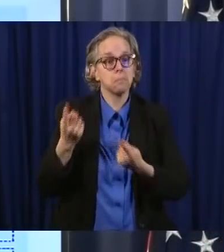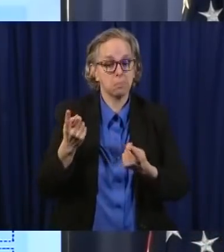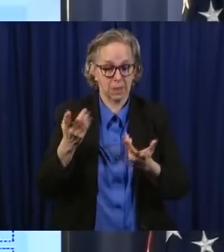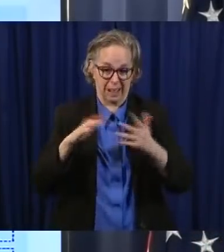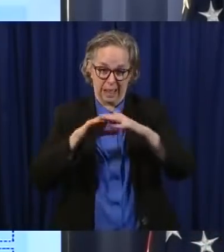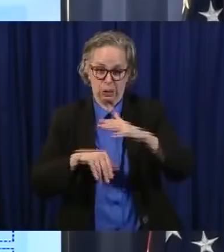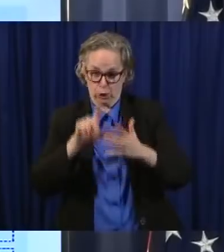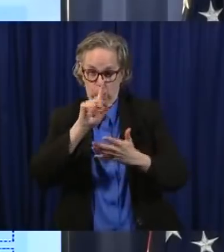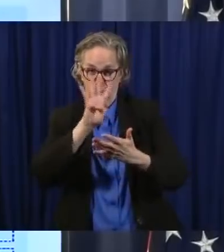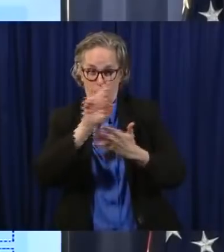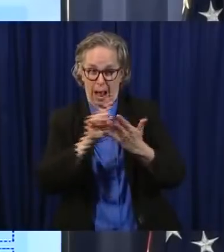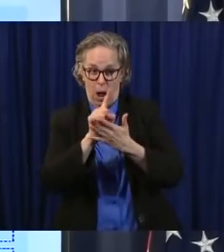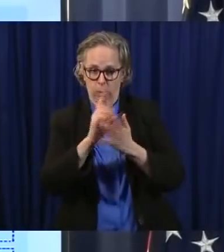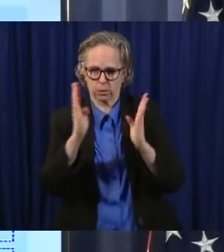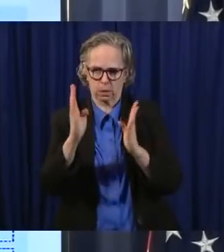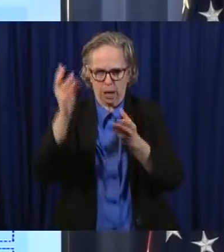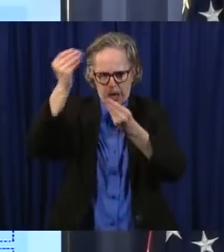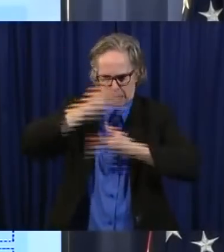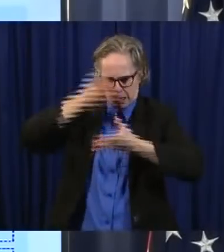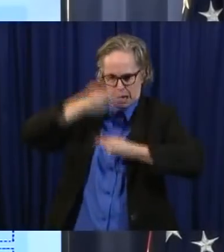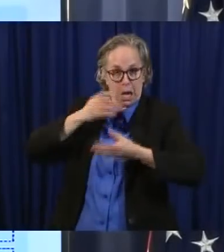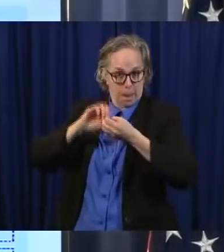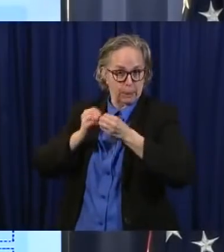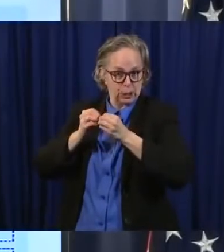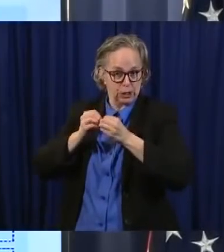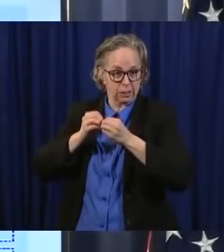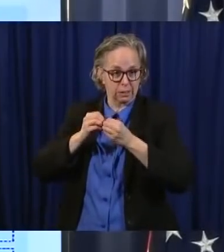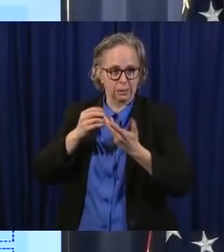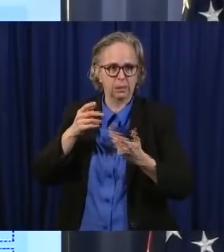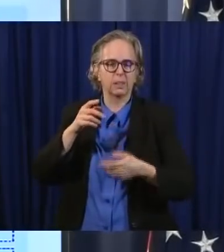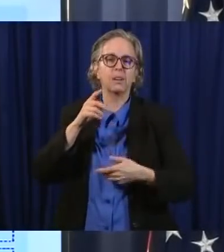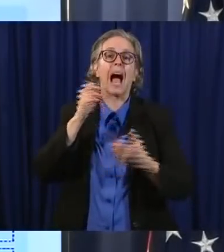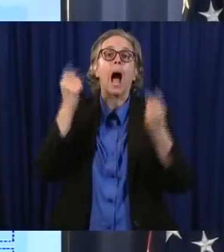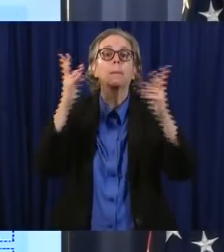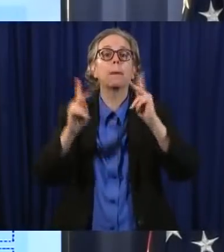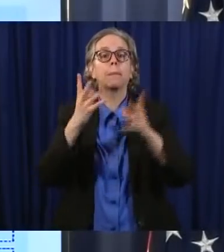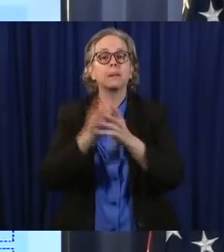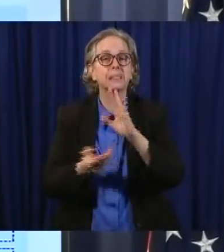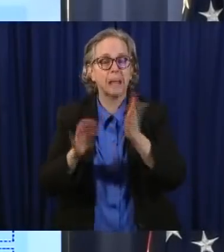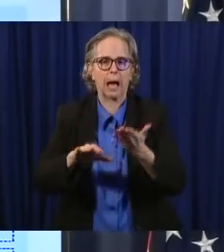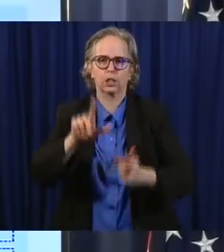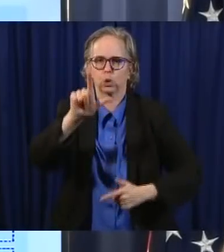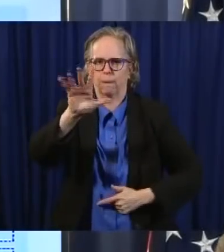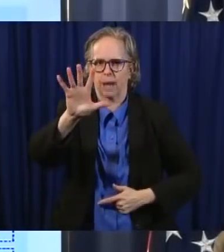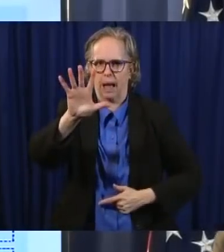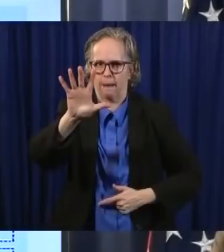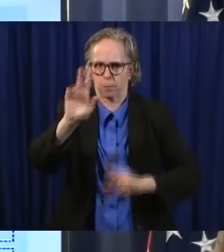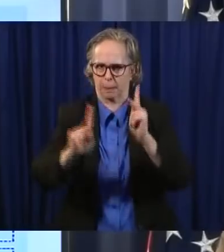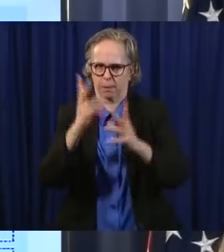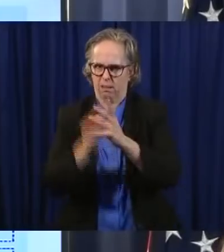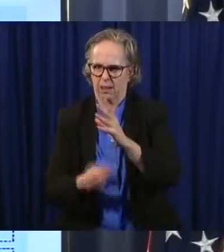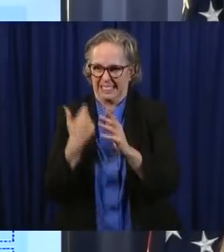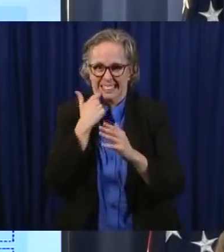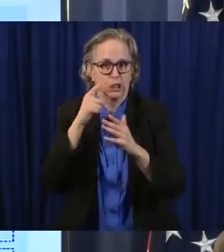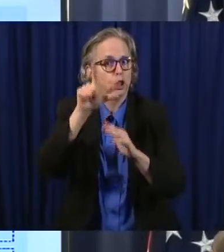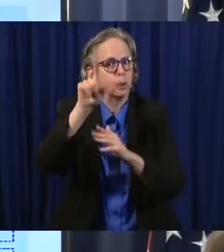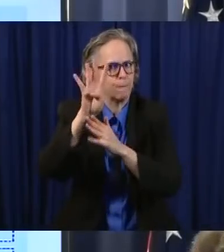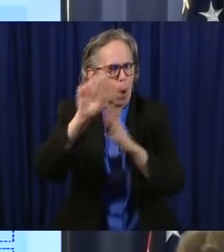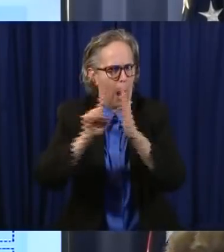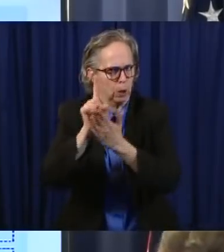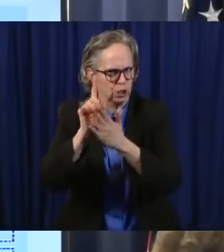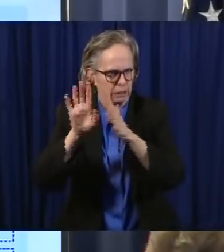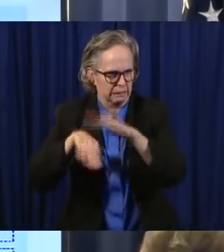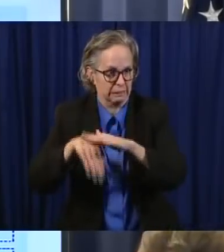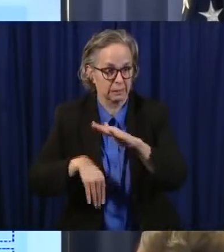was reported is the deaths of 25 of our fellow citizens were reported. The